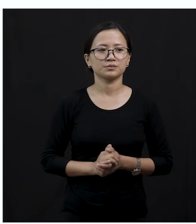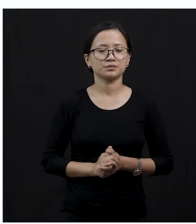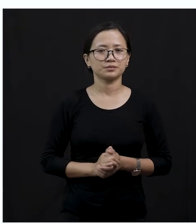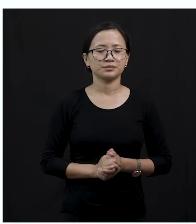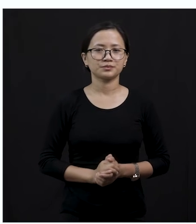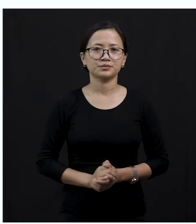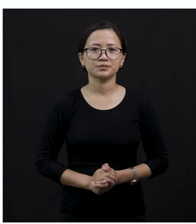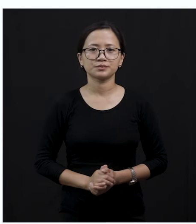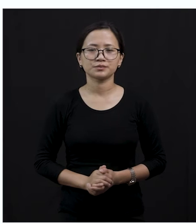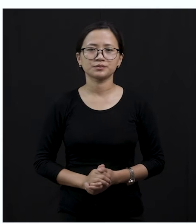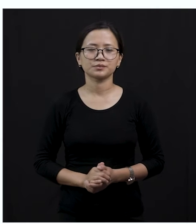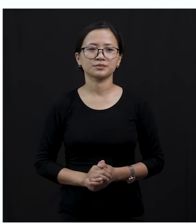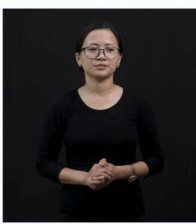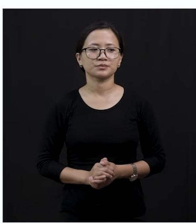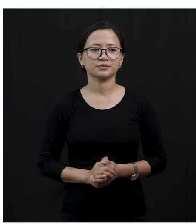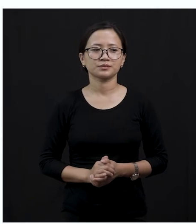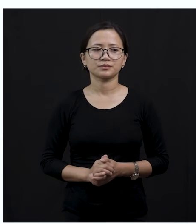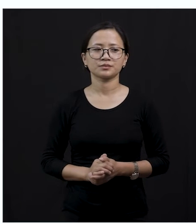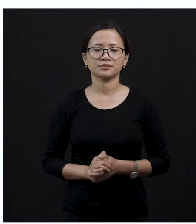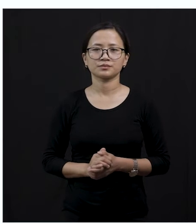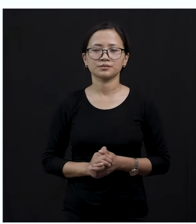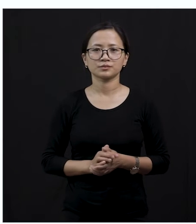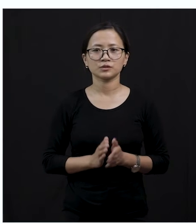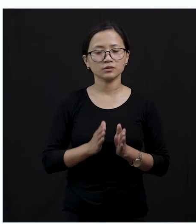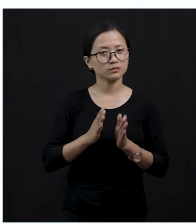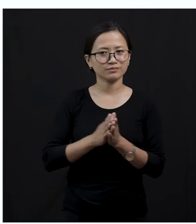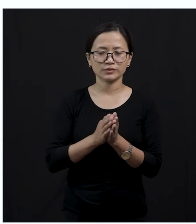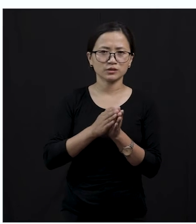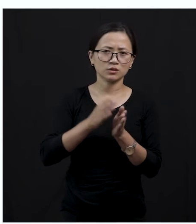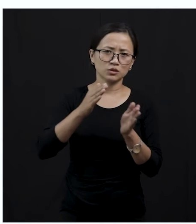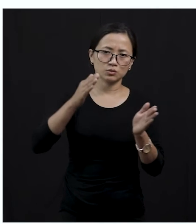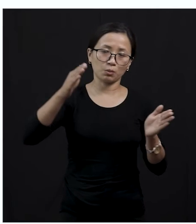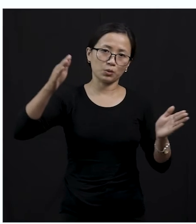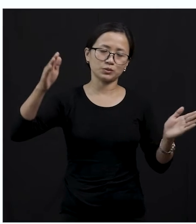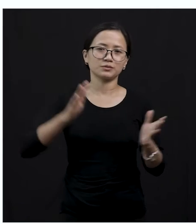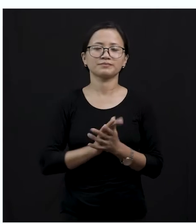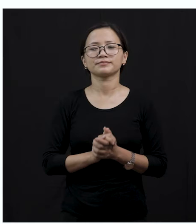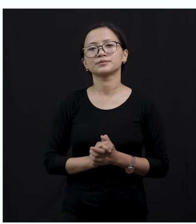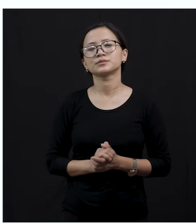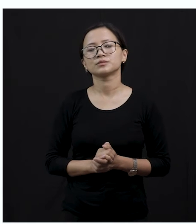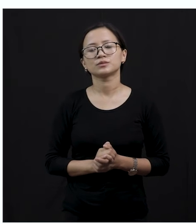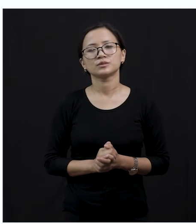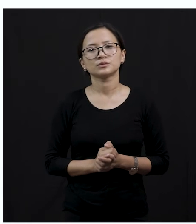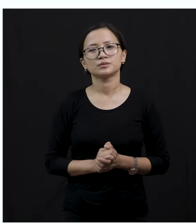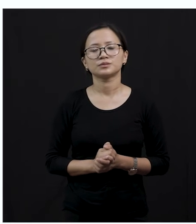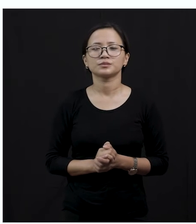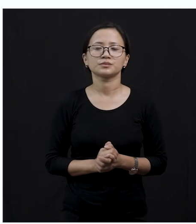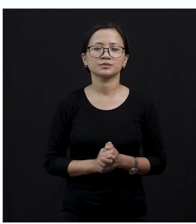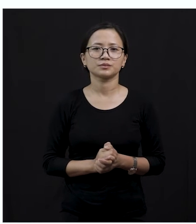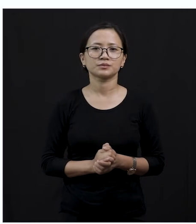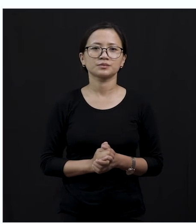Now we can say that this is the ascending order. That means increasing from small